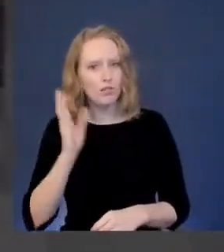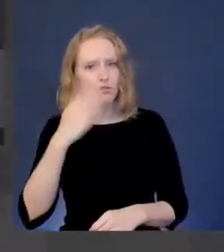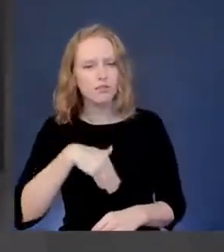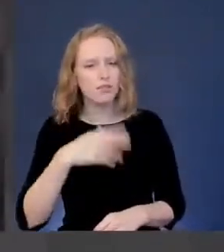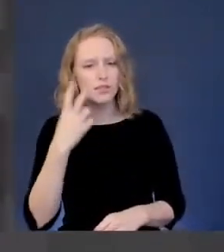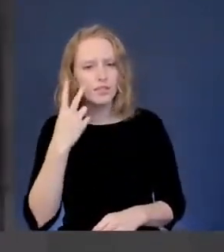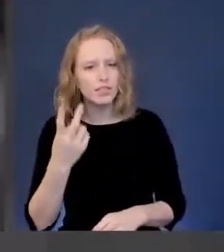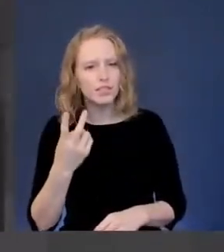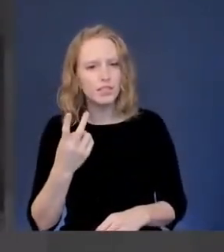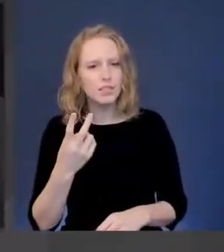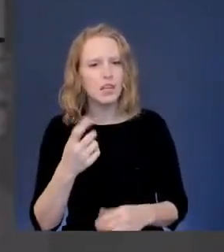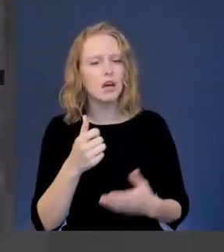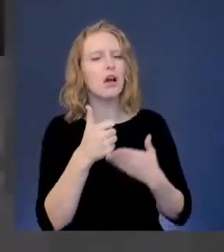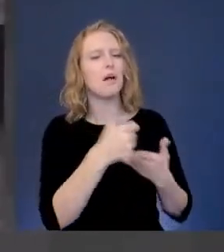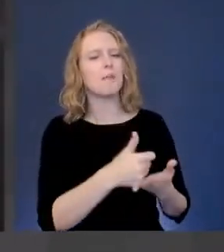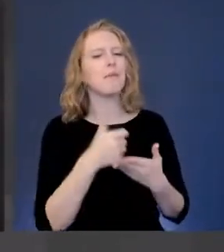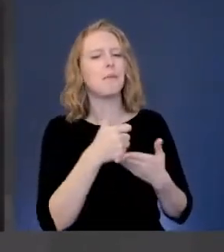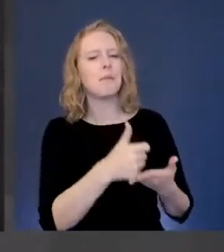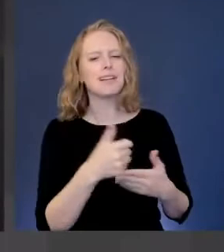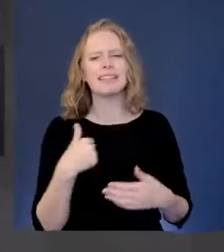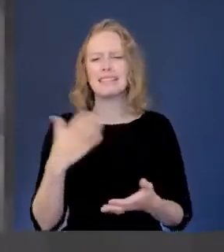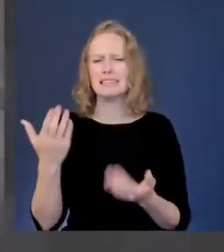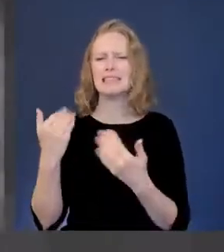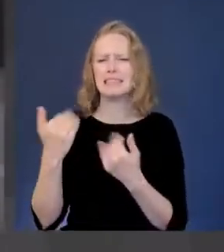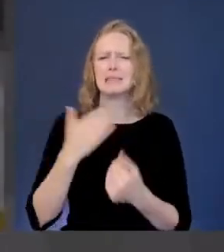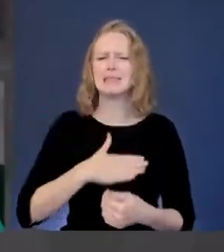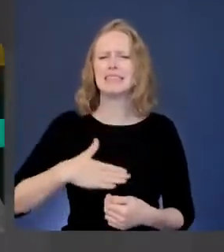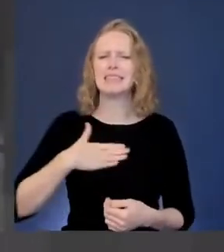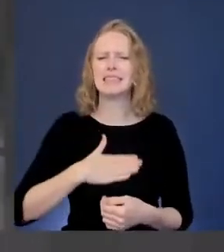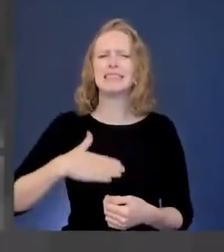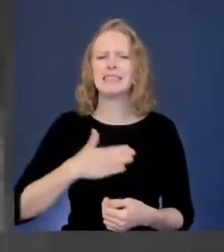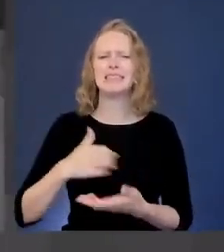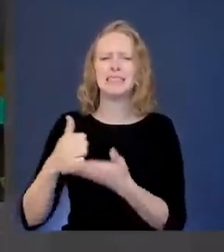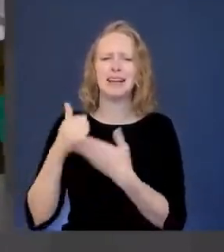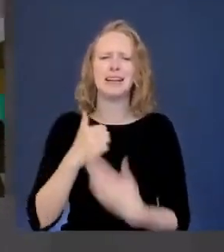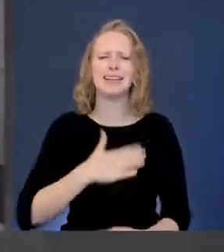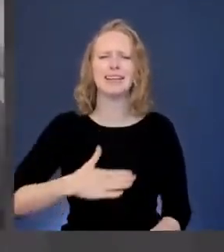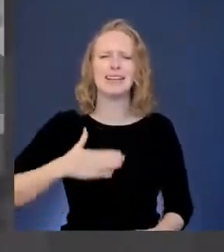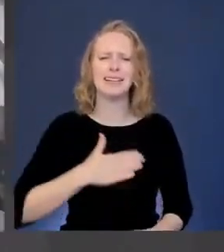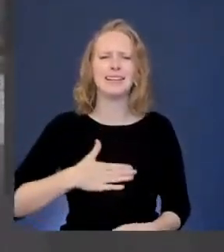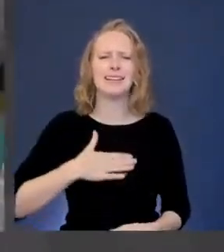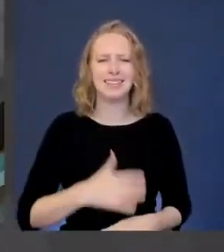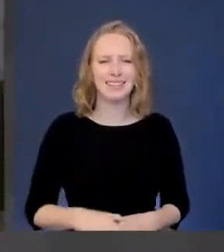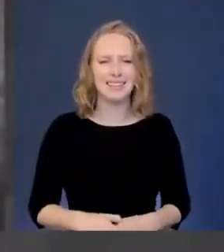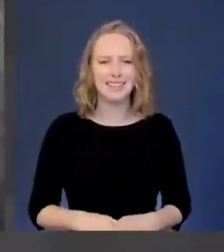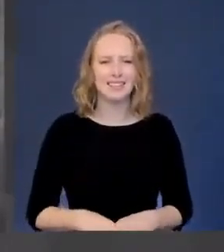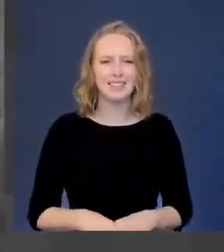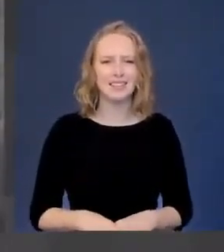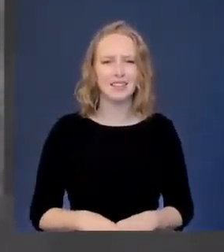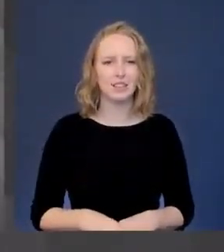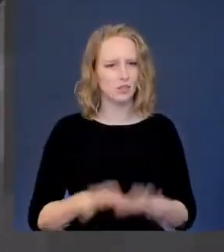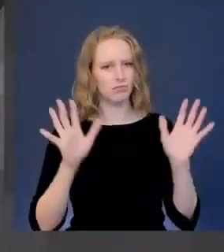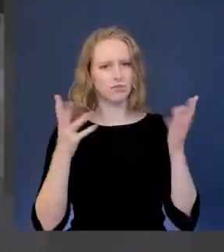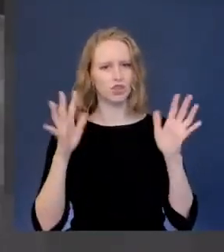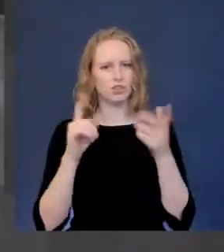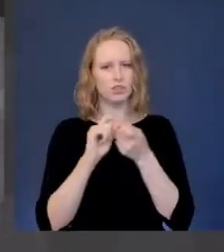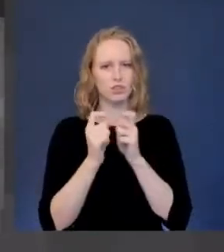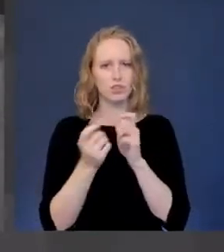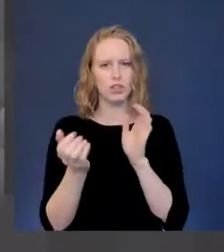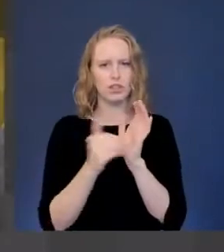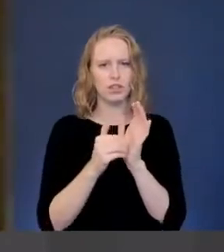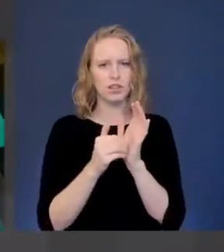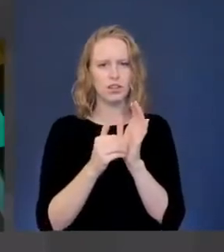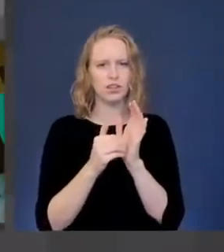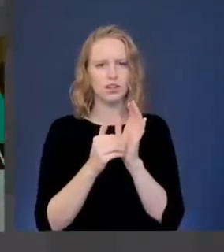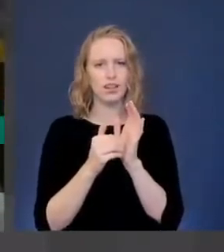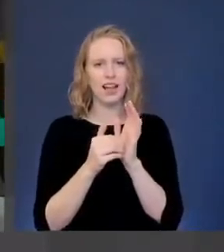help you, little turtle. Help me. Let me help you out, little turtle friend. Wait, I morphed again. What am I? Oh, you're a